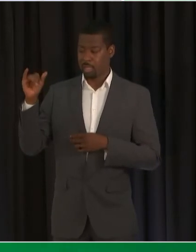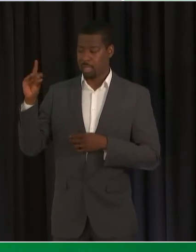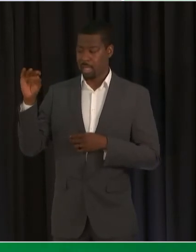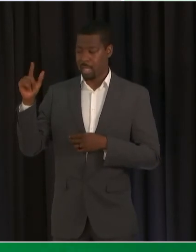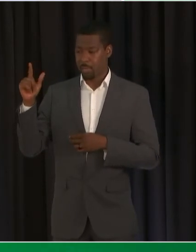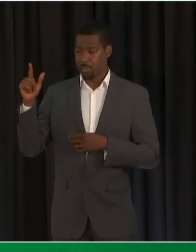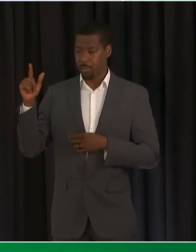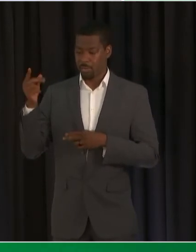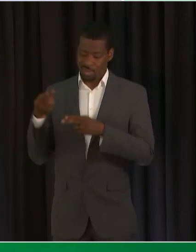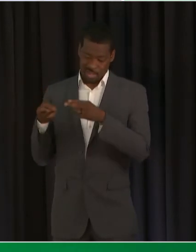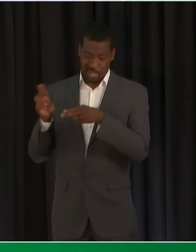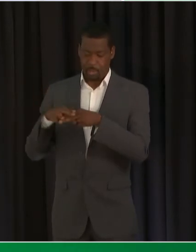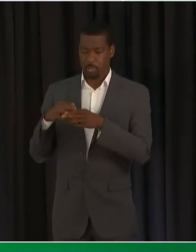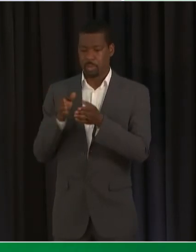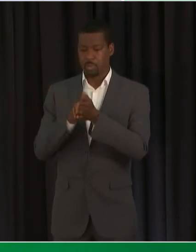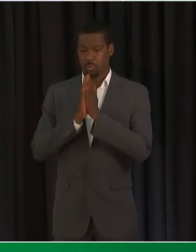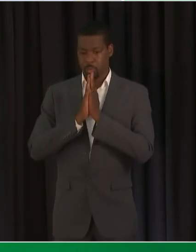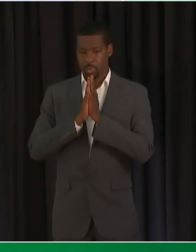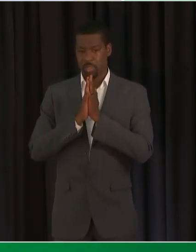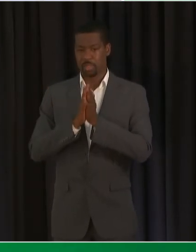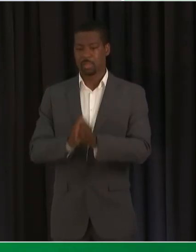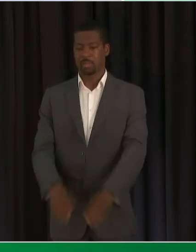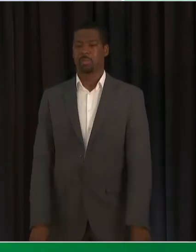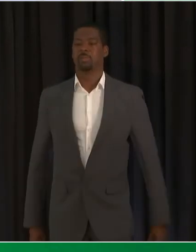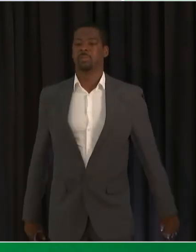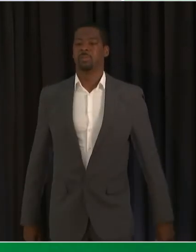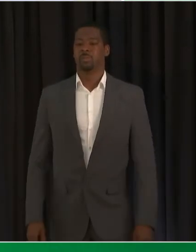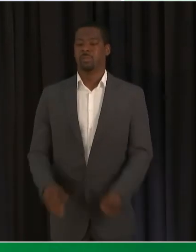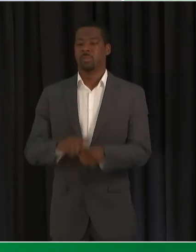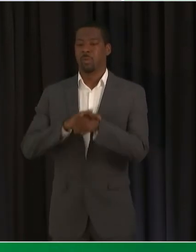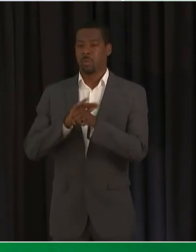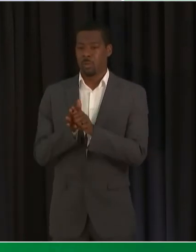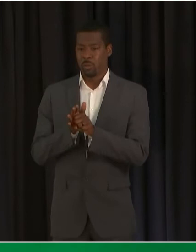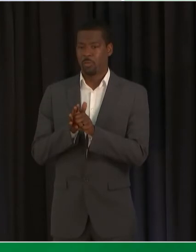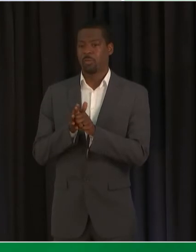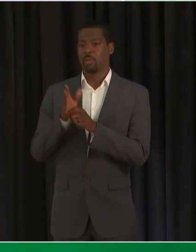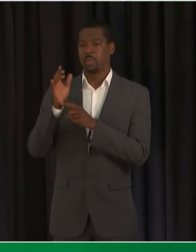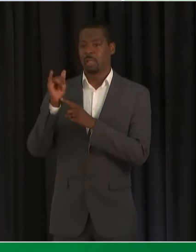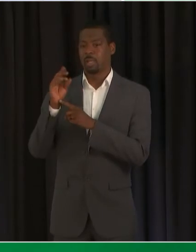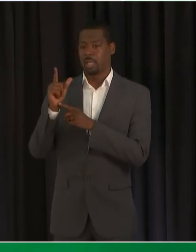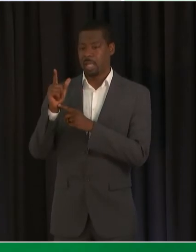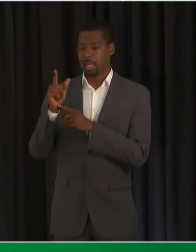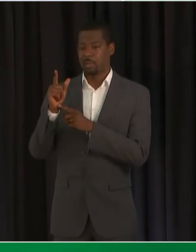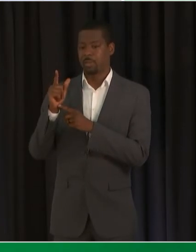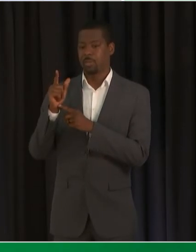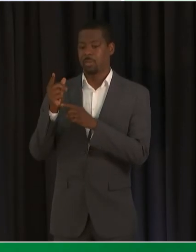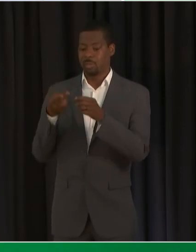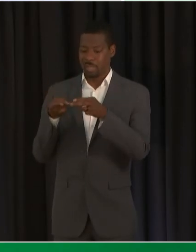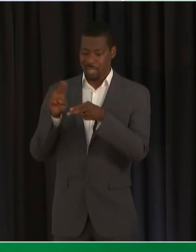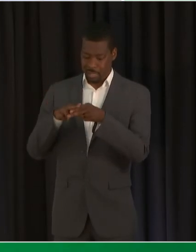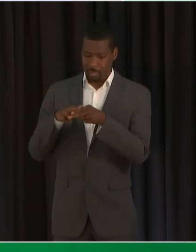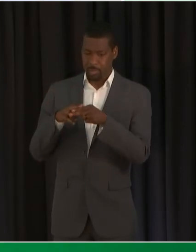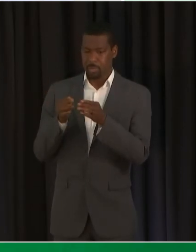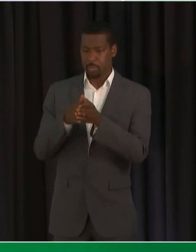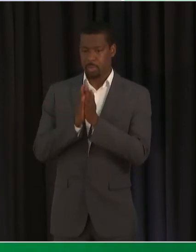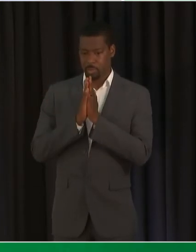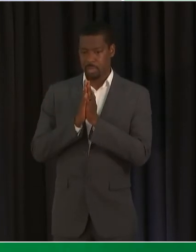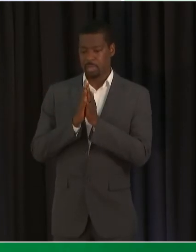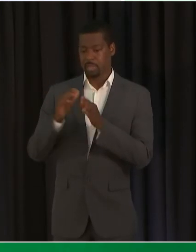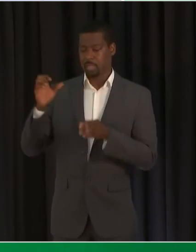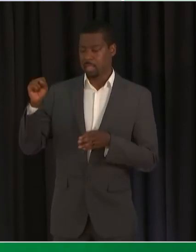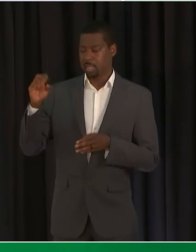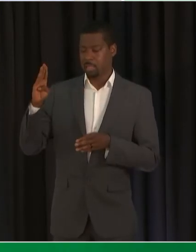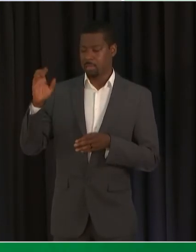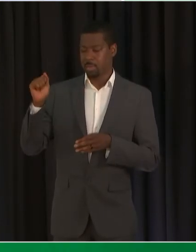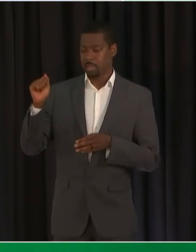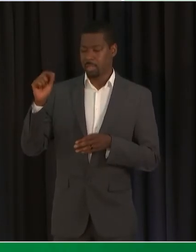IDLE increase request. That's a mouthful. COVID IDLE increase request at